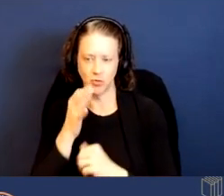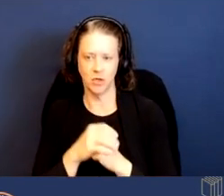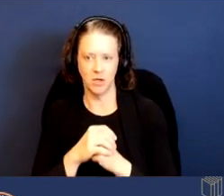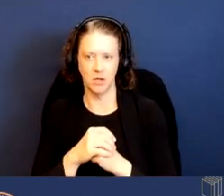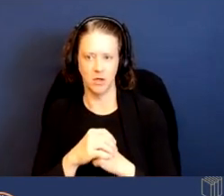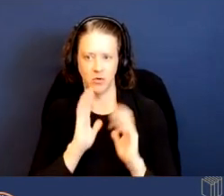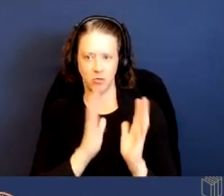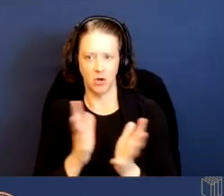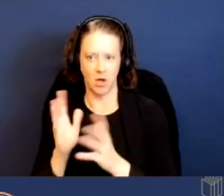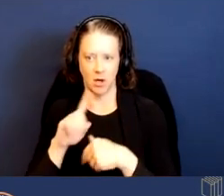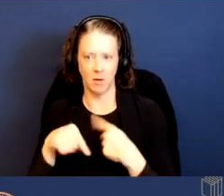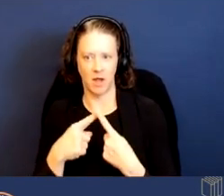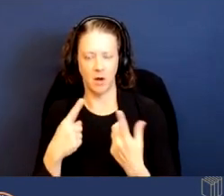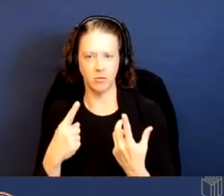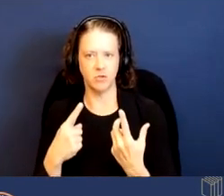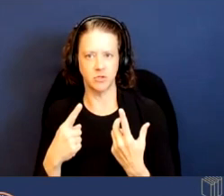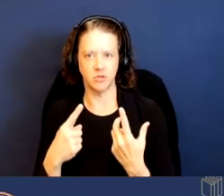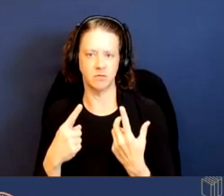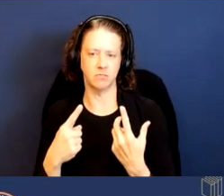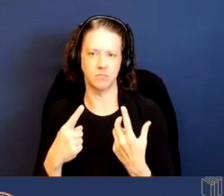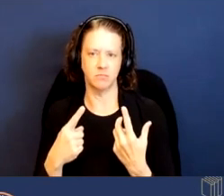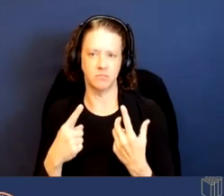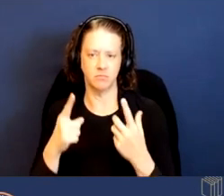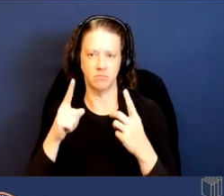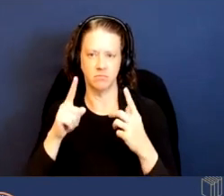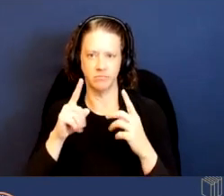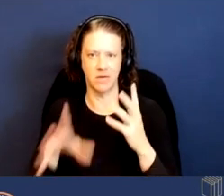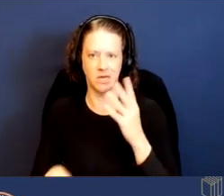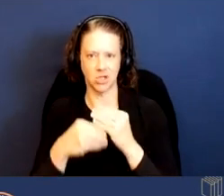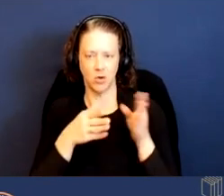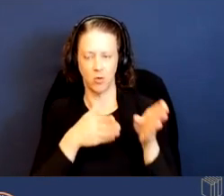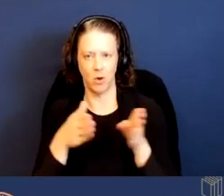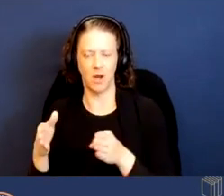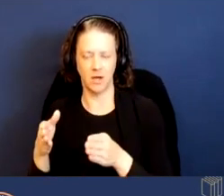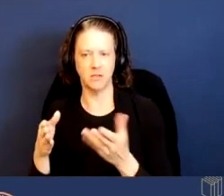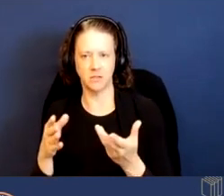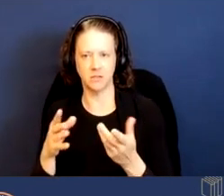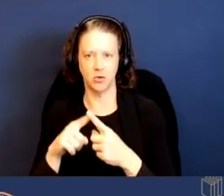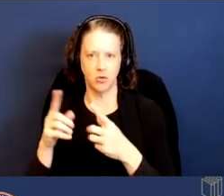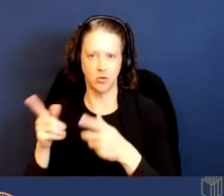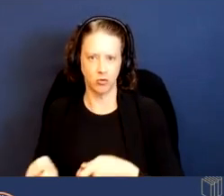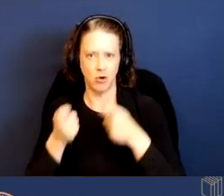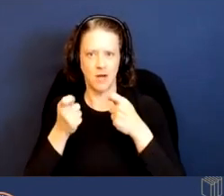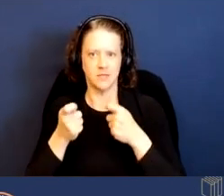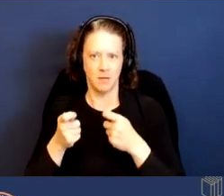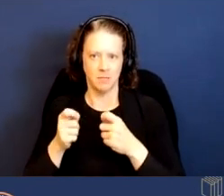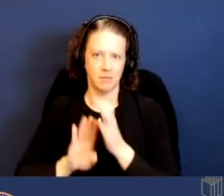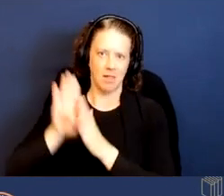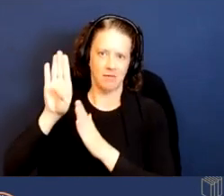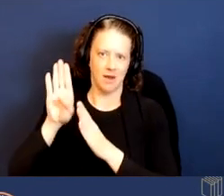talk about additional ways we can continue to raise up and elevate students with